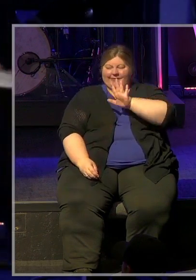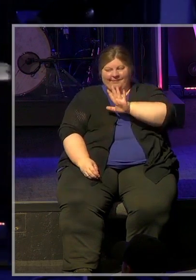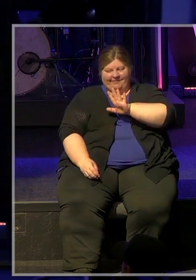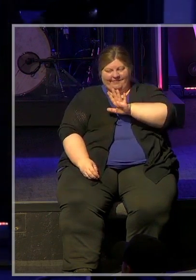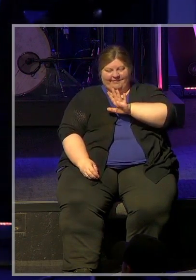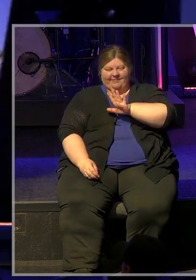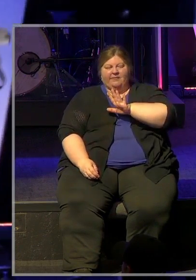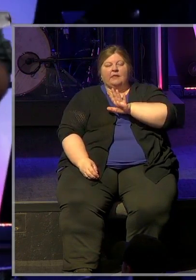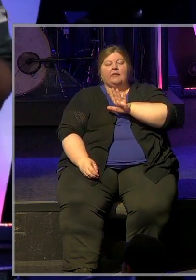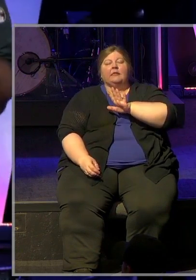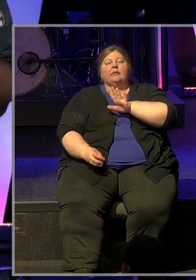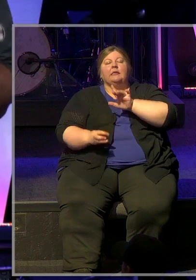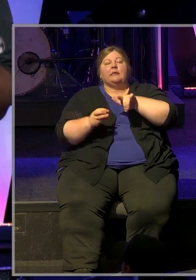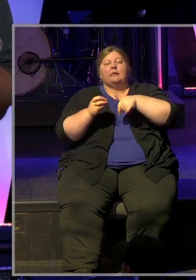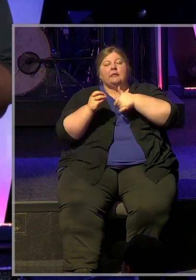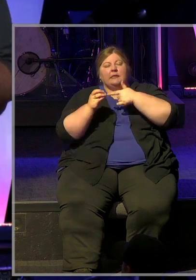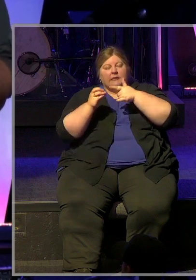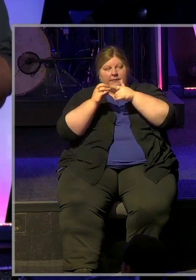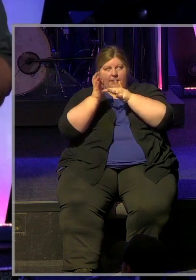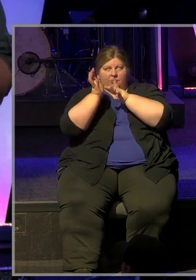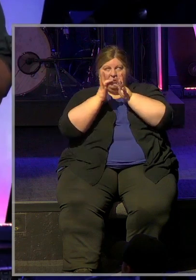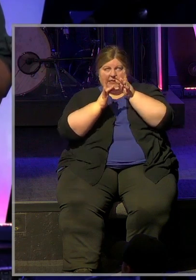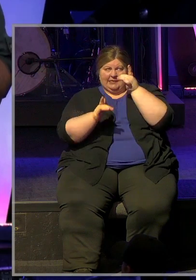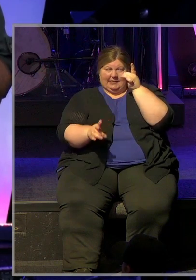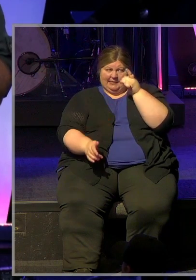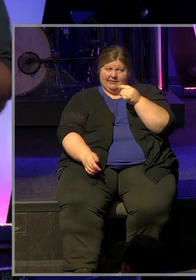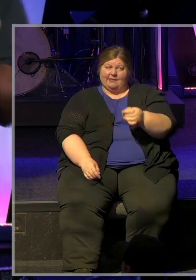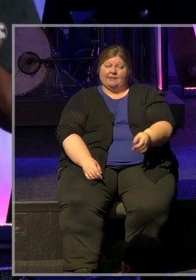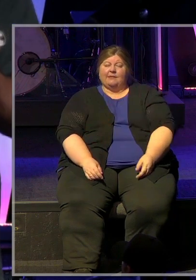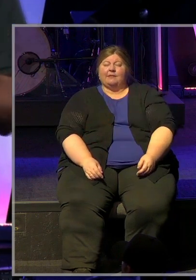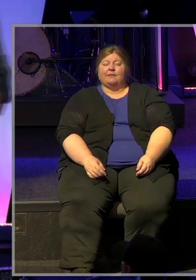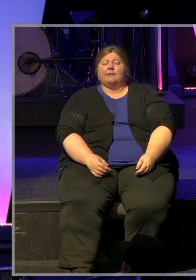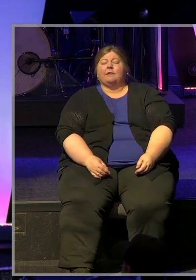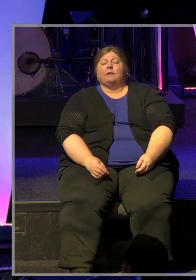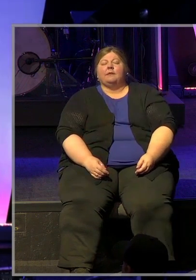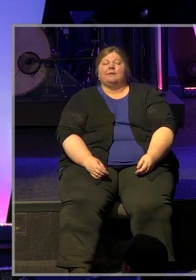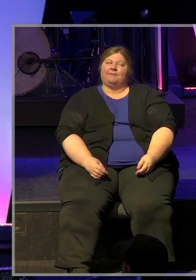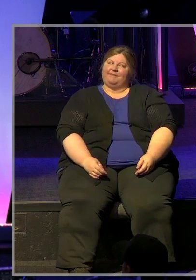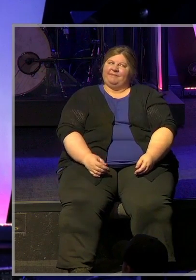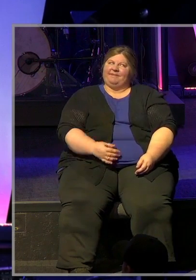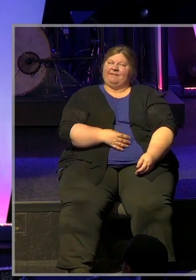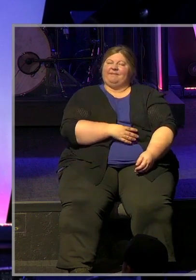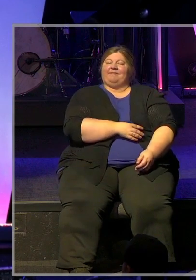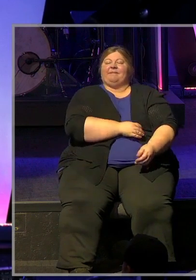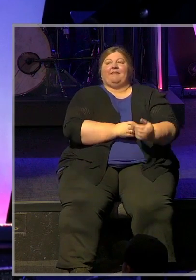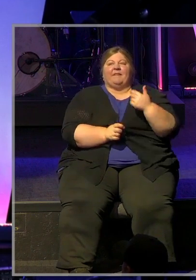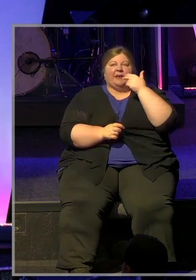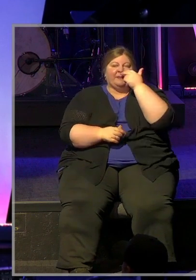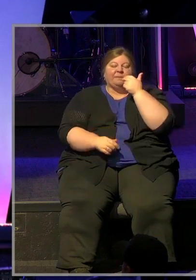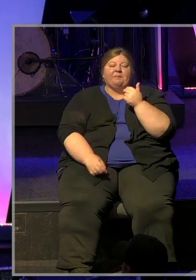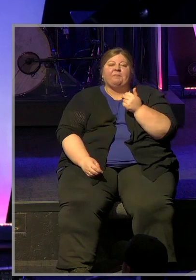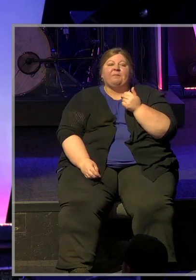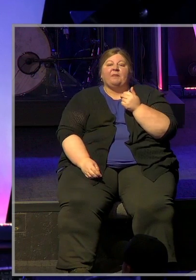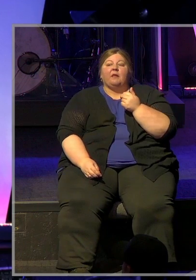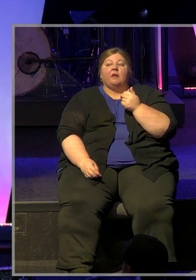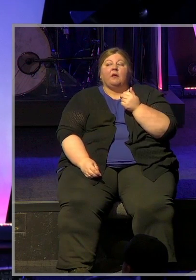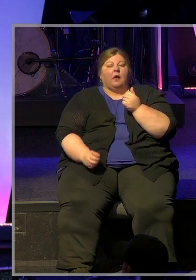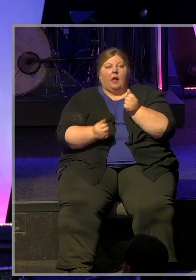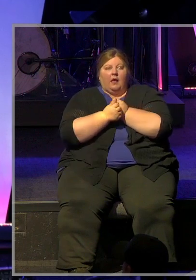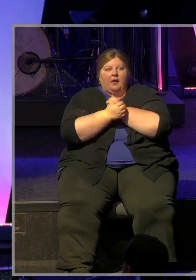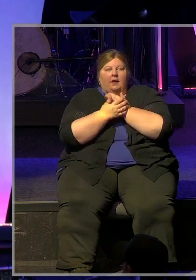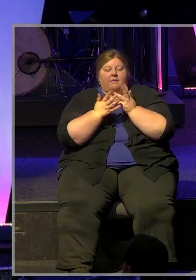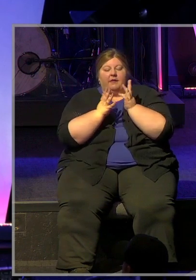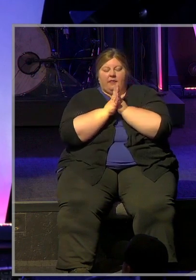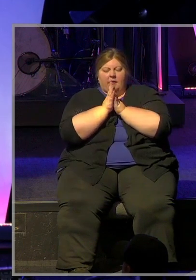all about Jesus. And what's funny is all of the things that we go into